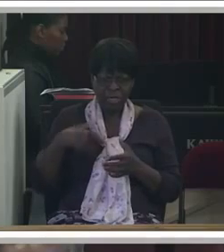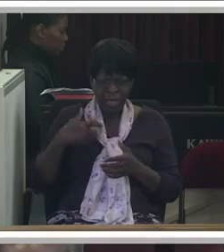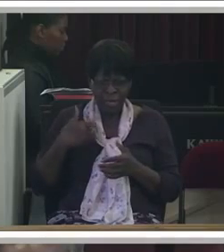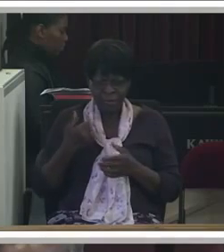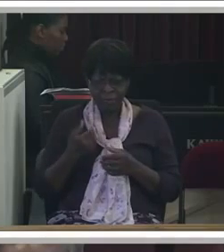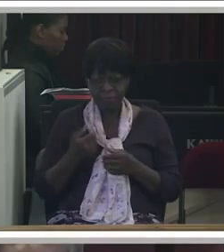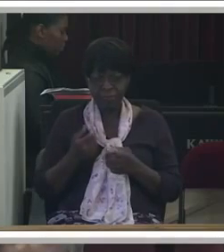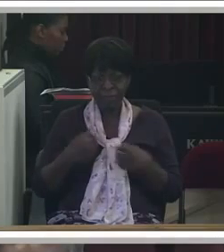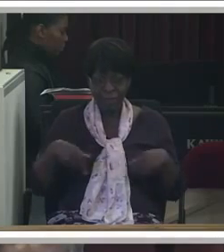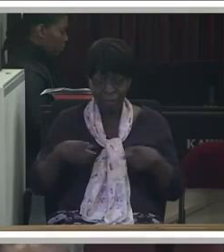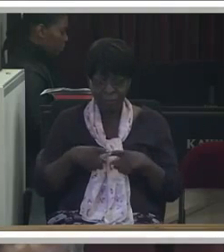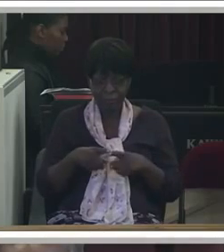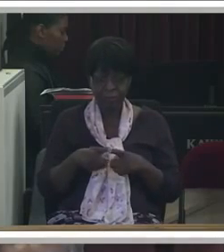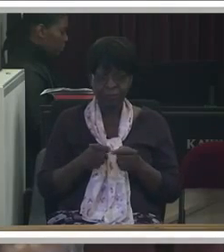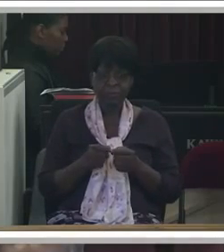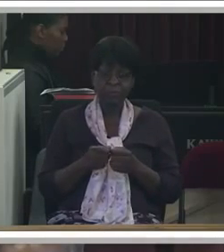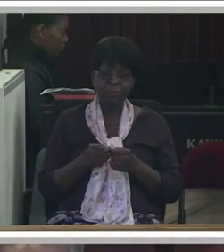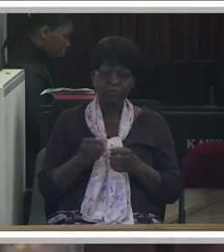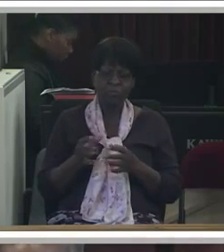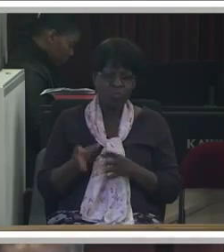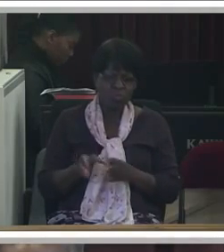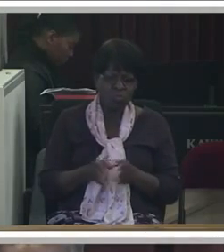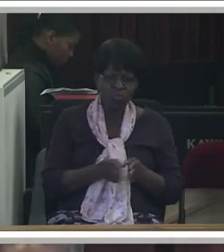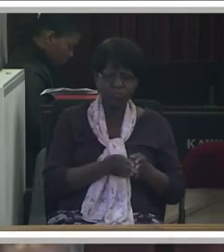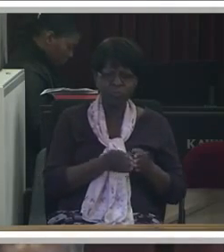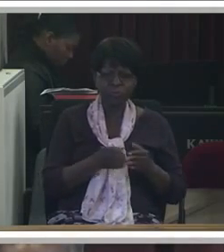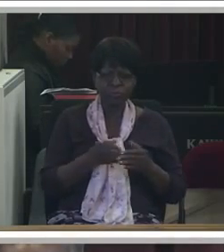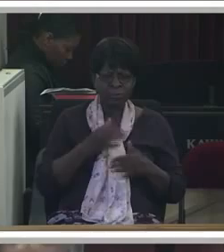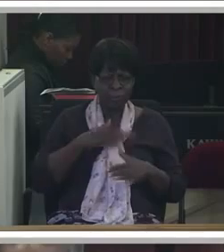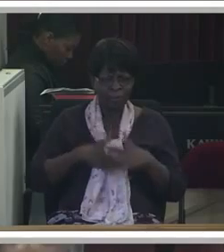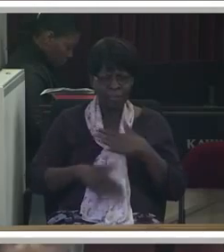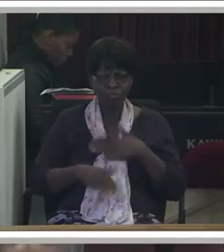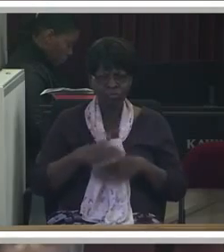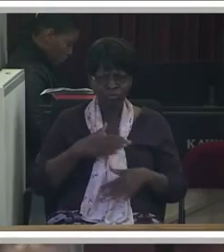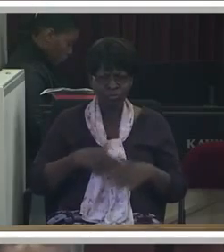Jesus' mission was directed toward the broken lives of this culture.